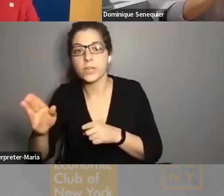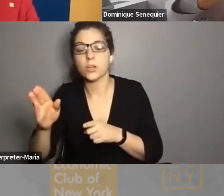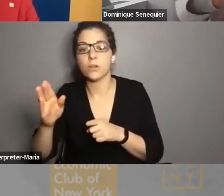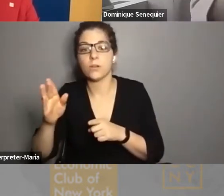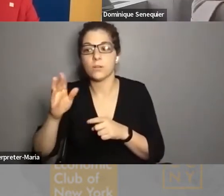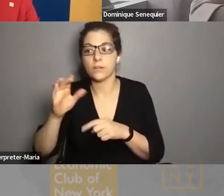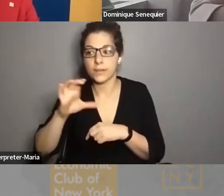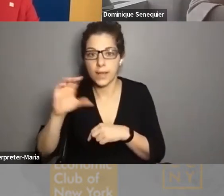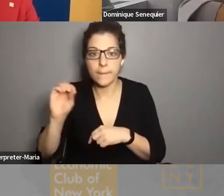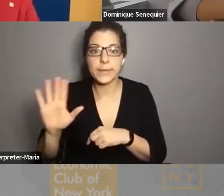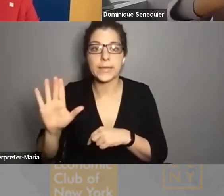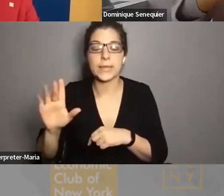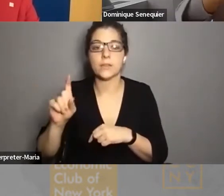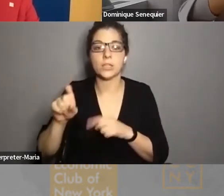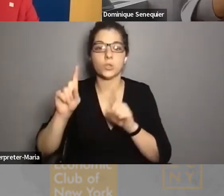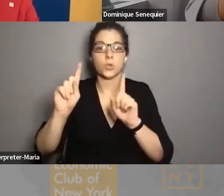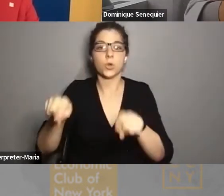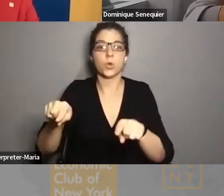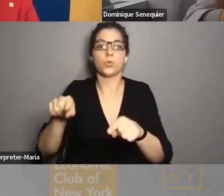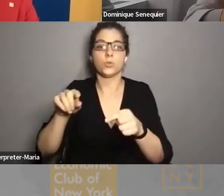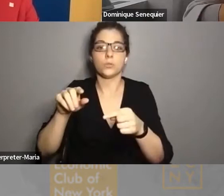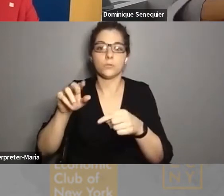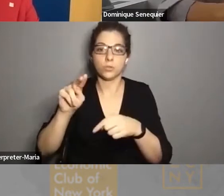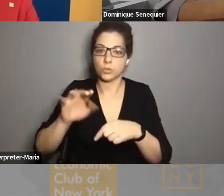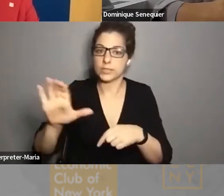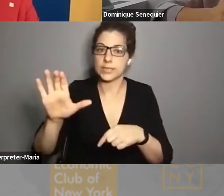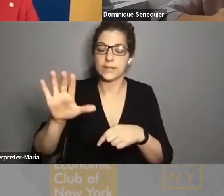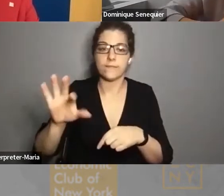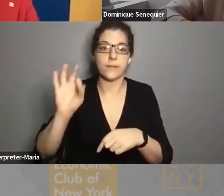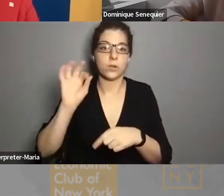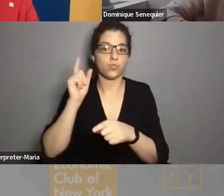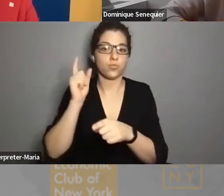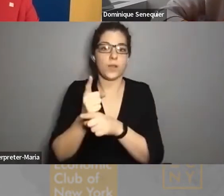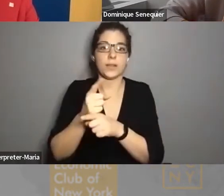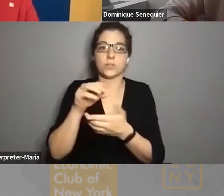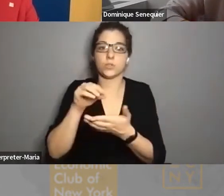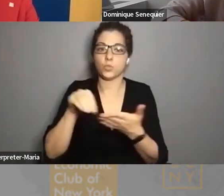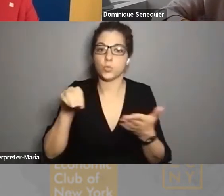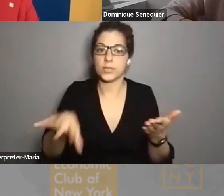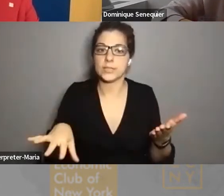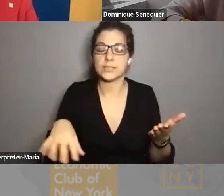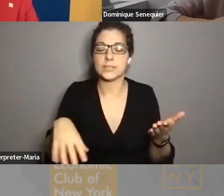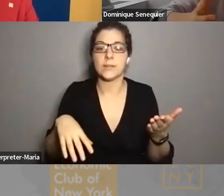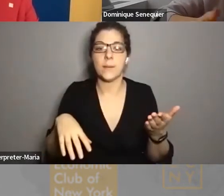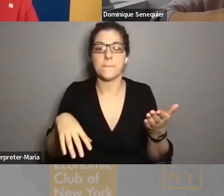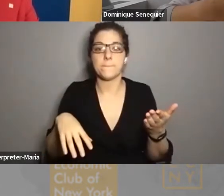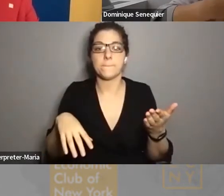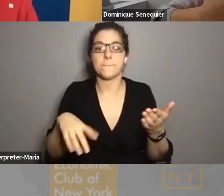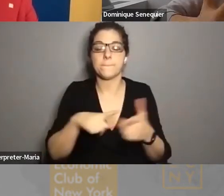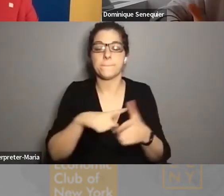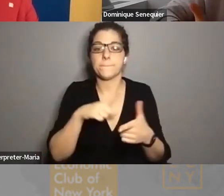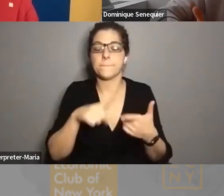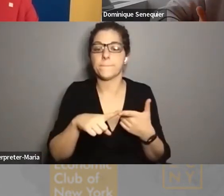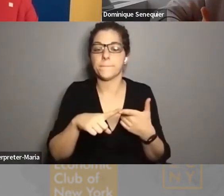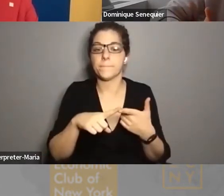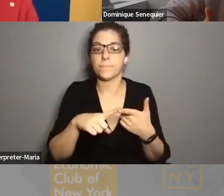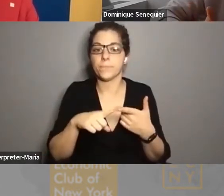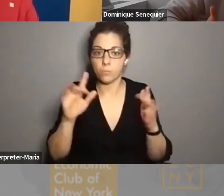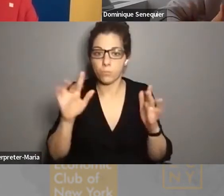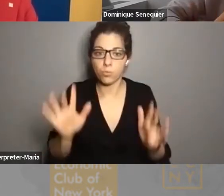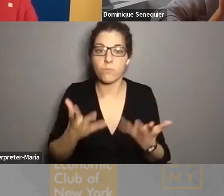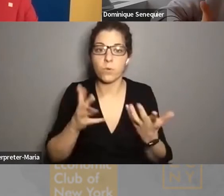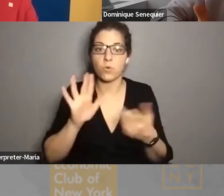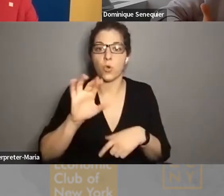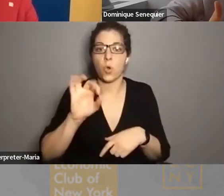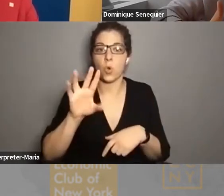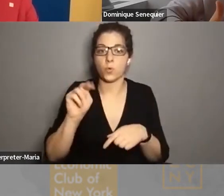company, you need to go to the university to find the right students. And then to promote your own